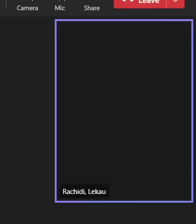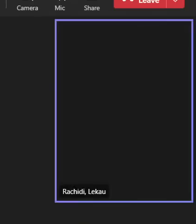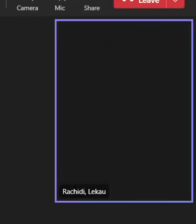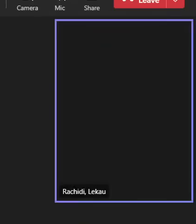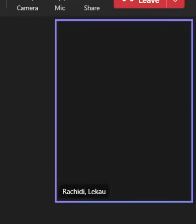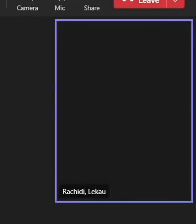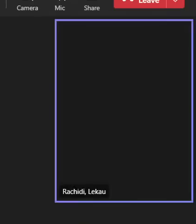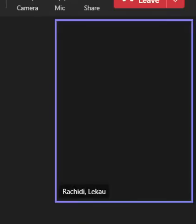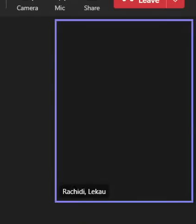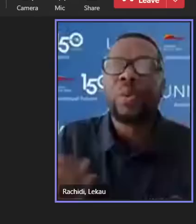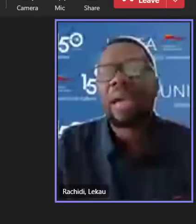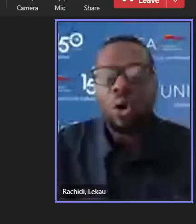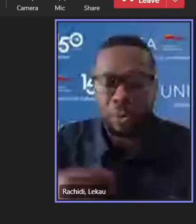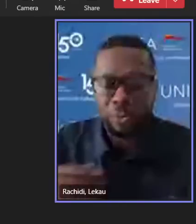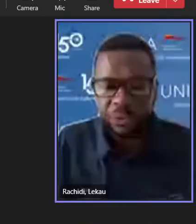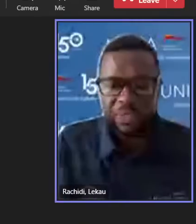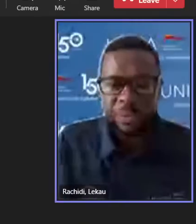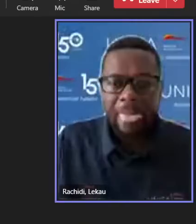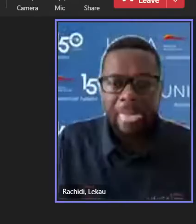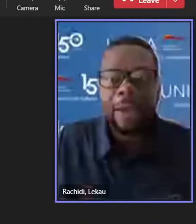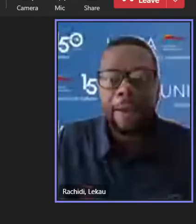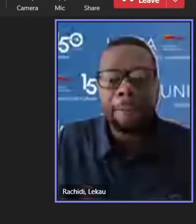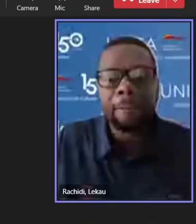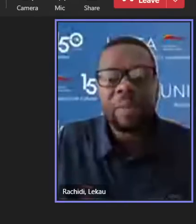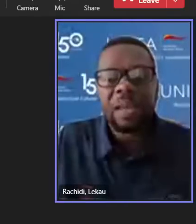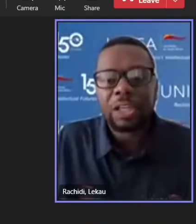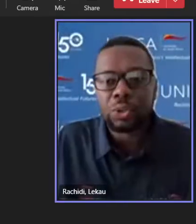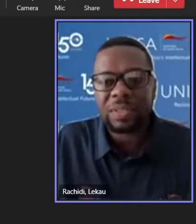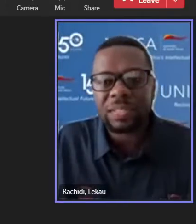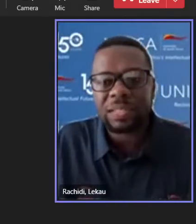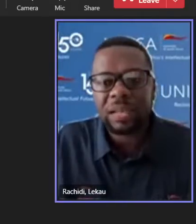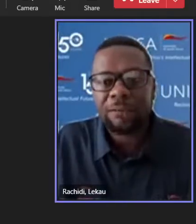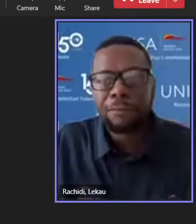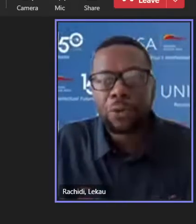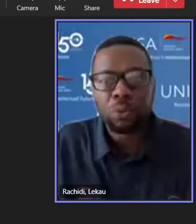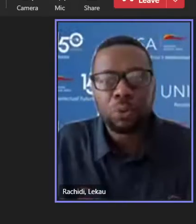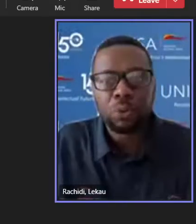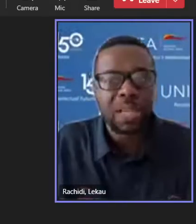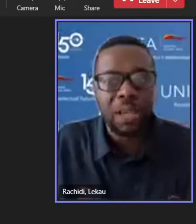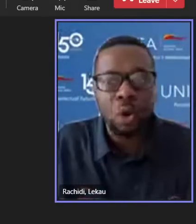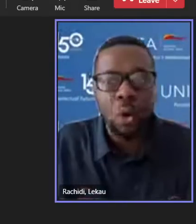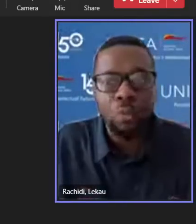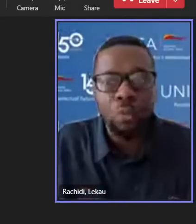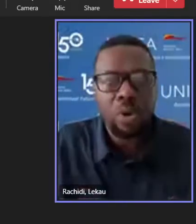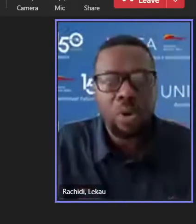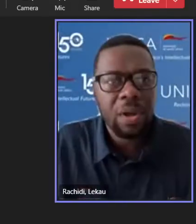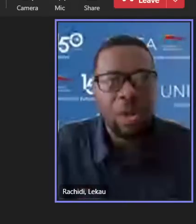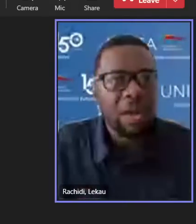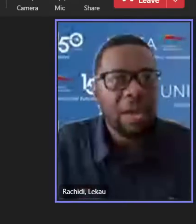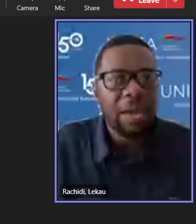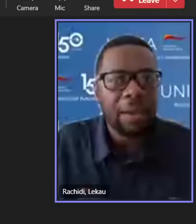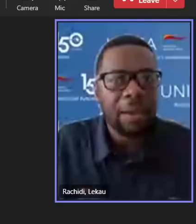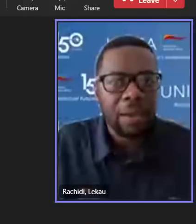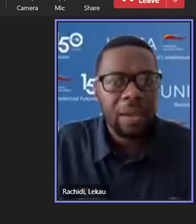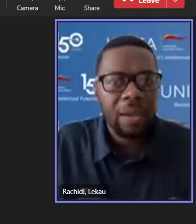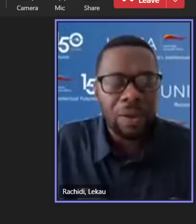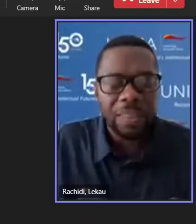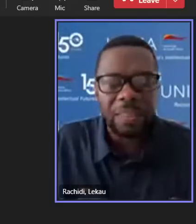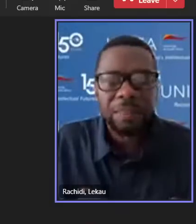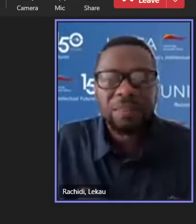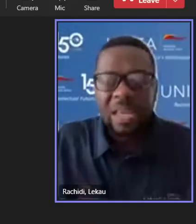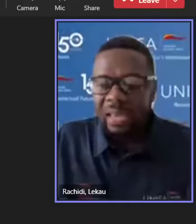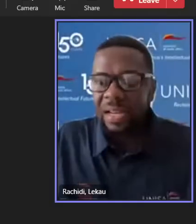today and providing you with all of those resources for you to take home